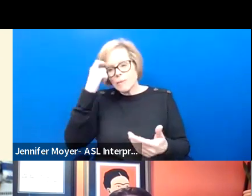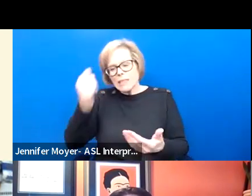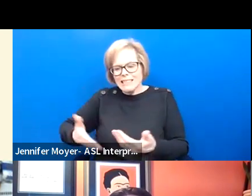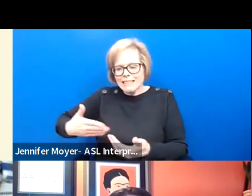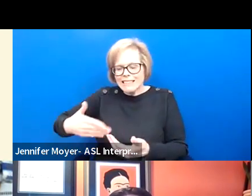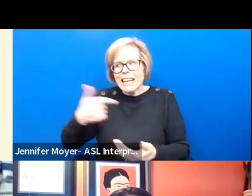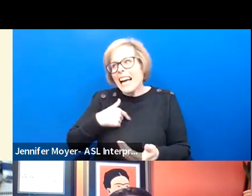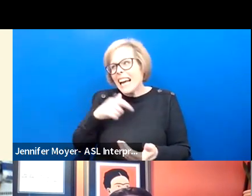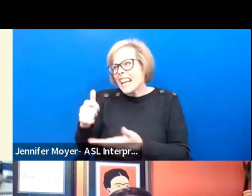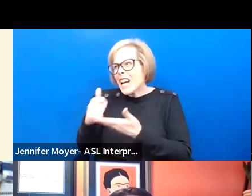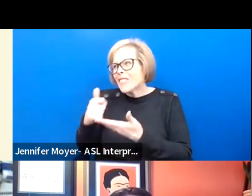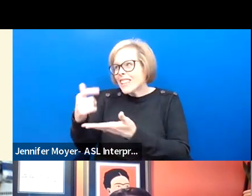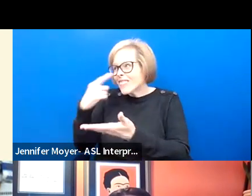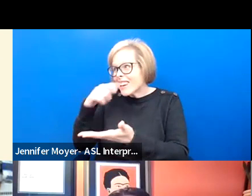me.